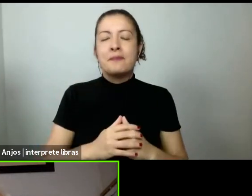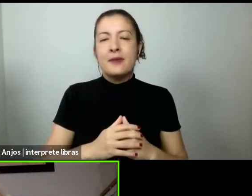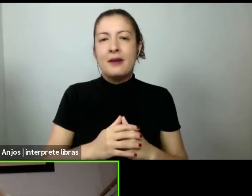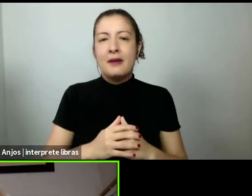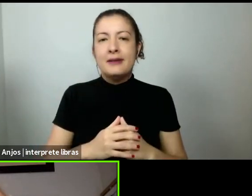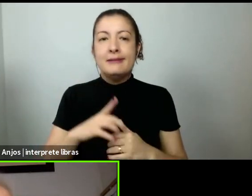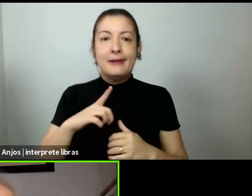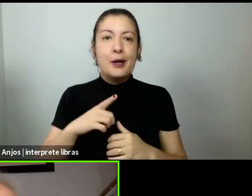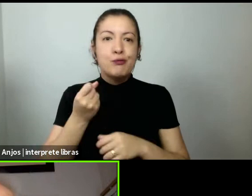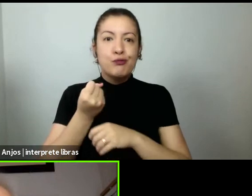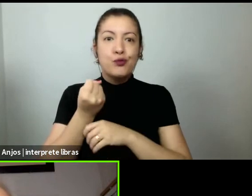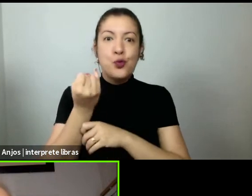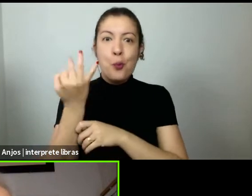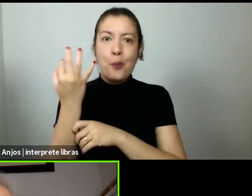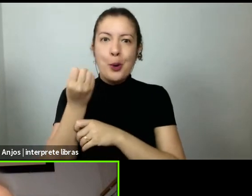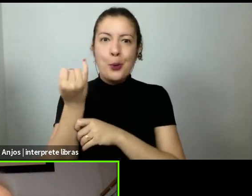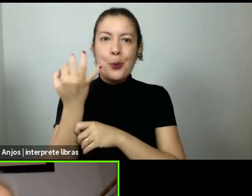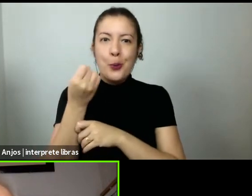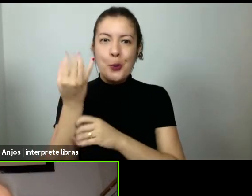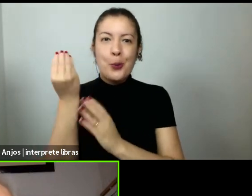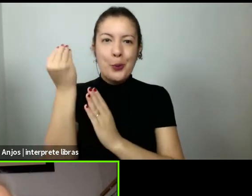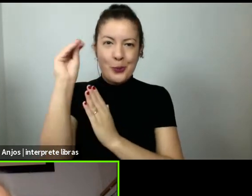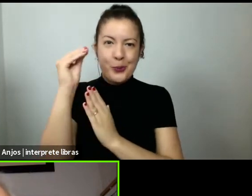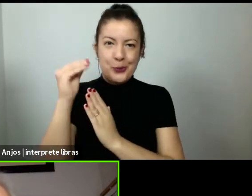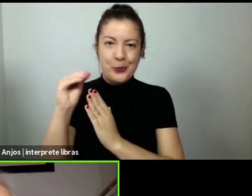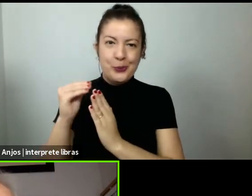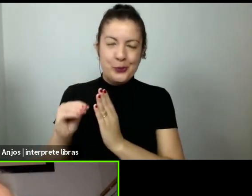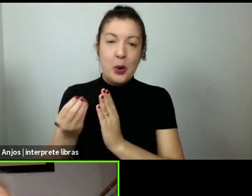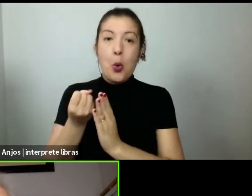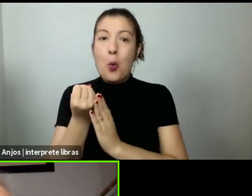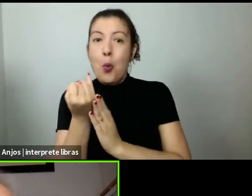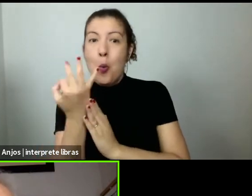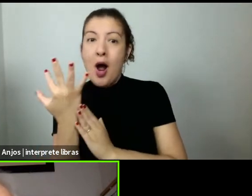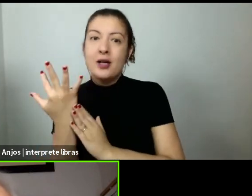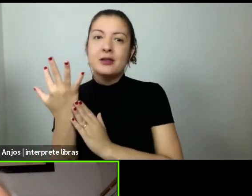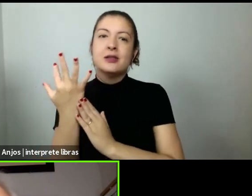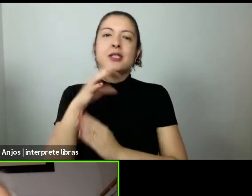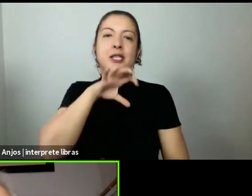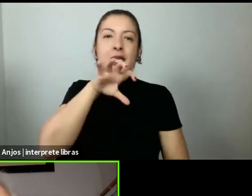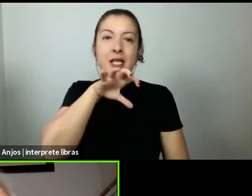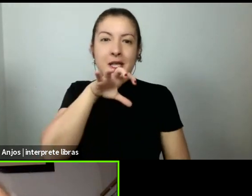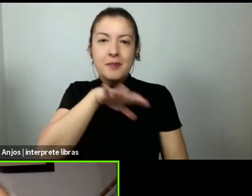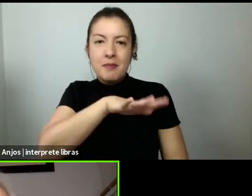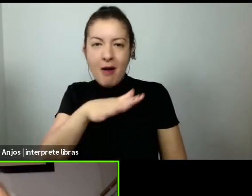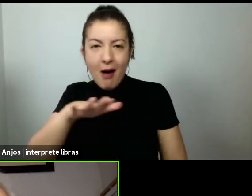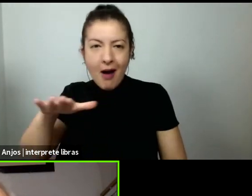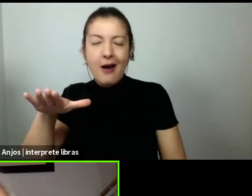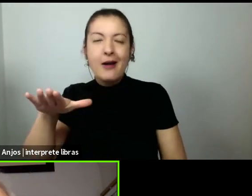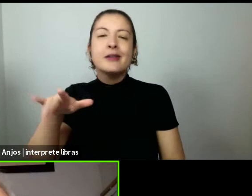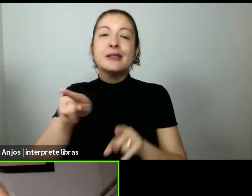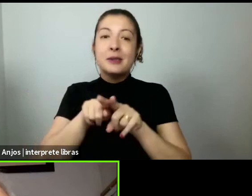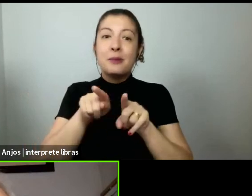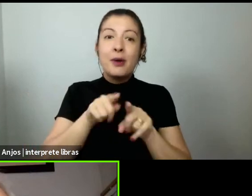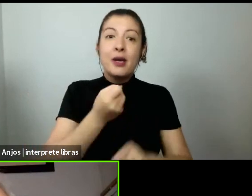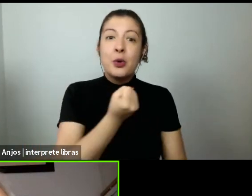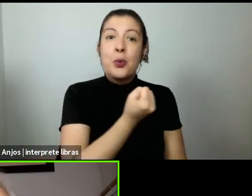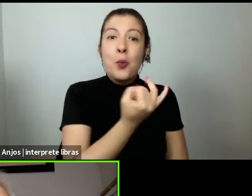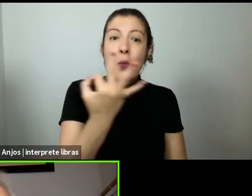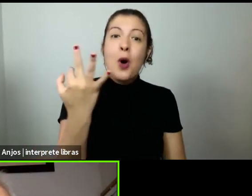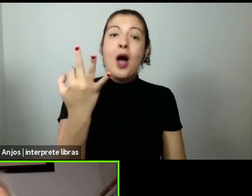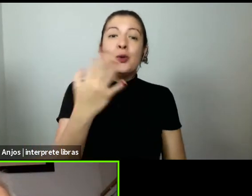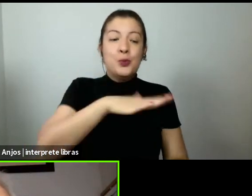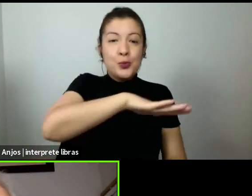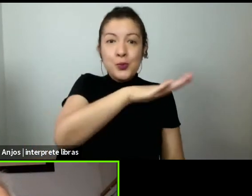are, and also how valuable a clean ocean is, you know, in terms of ecosystem services. There